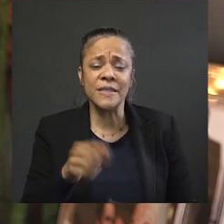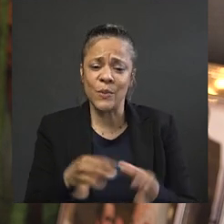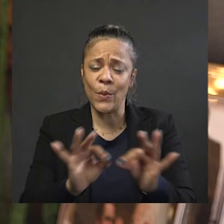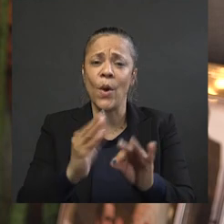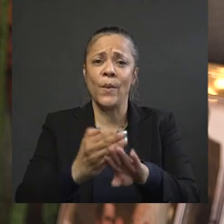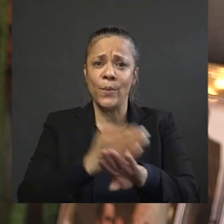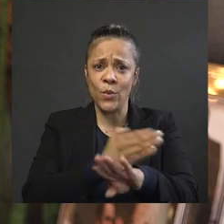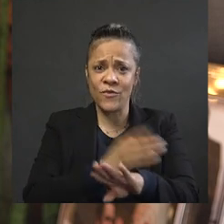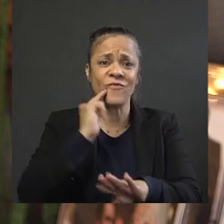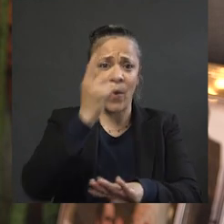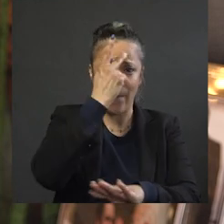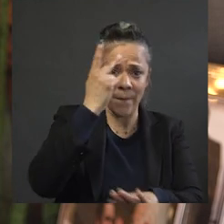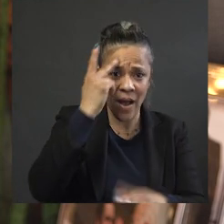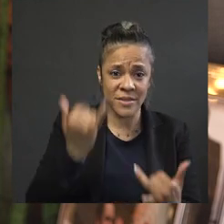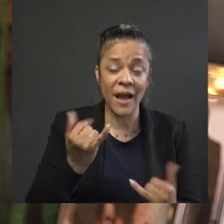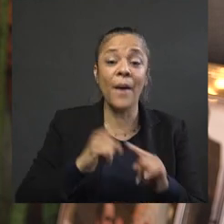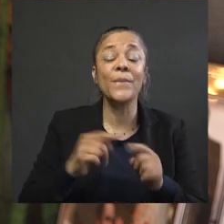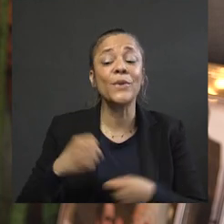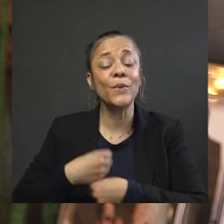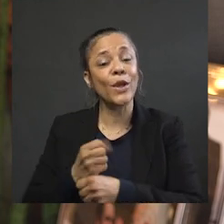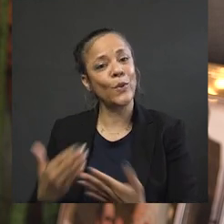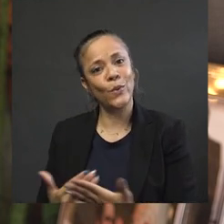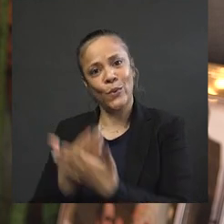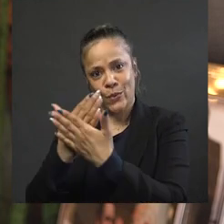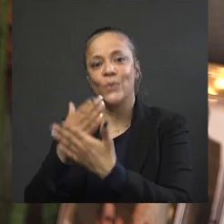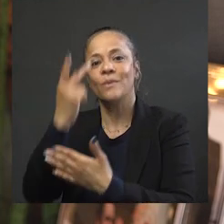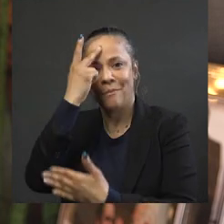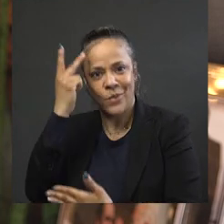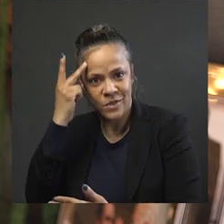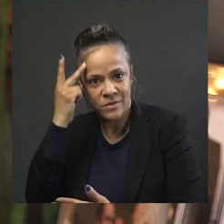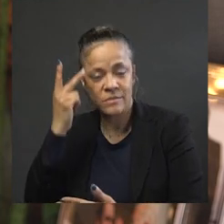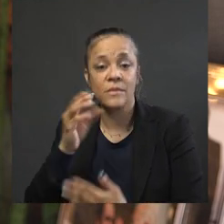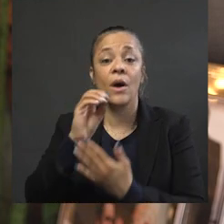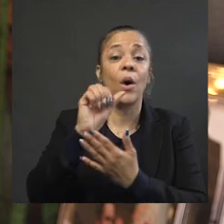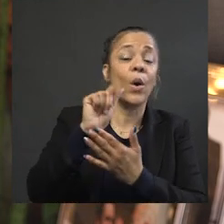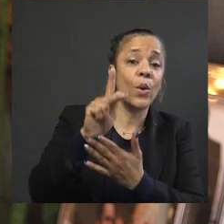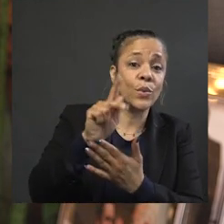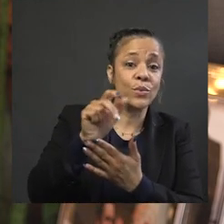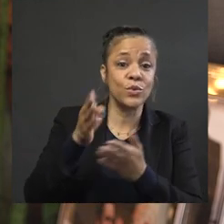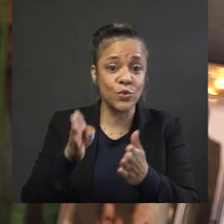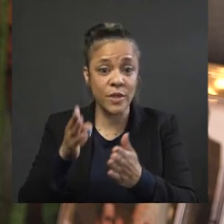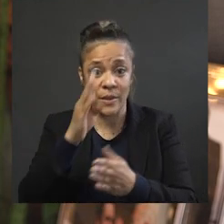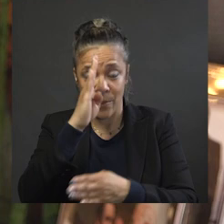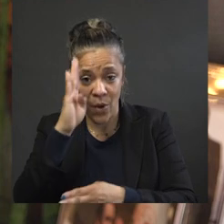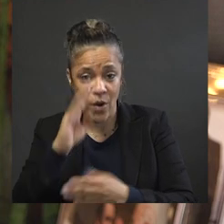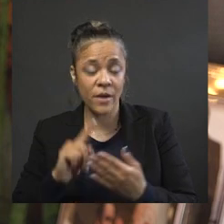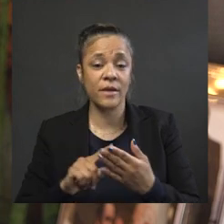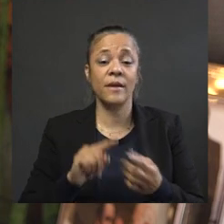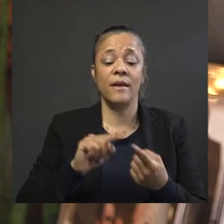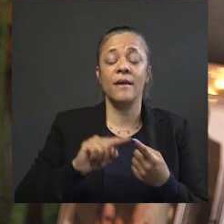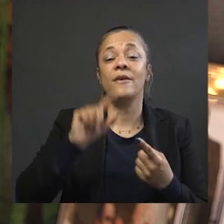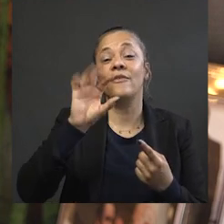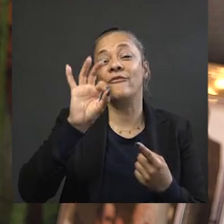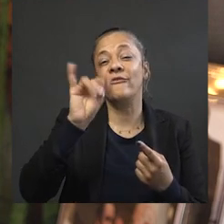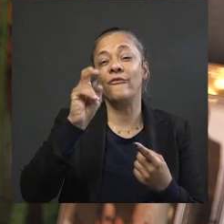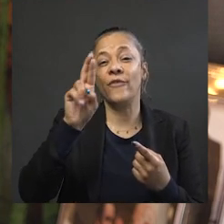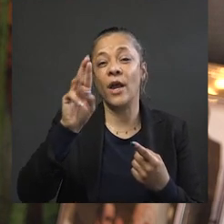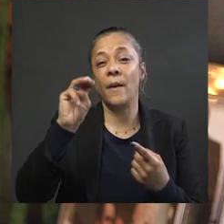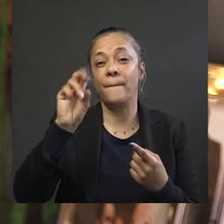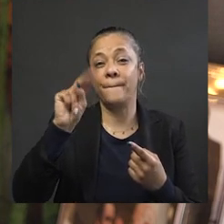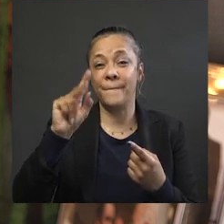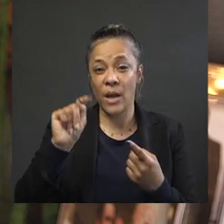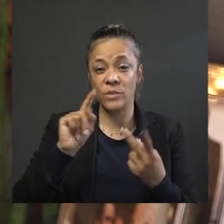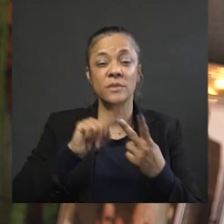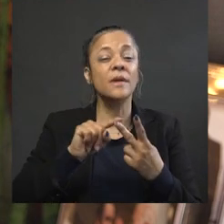only making meaningful improvements in existing parks, but we're also creating brand new parks in targeted areas, including Oak Street Park, Fairmount Triangle